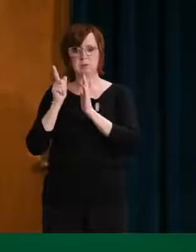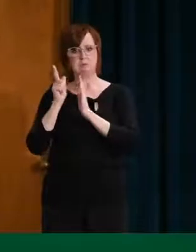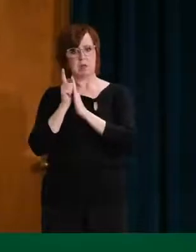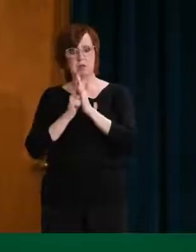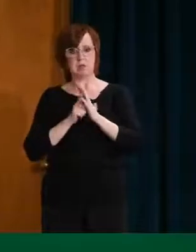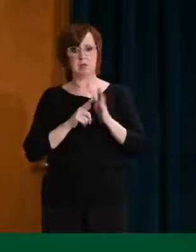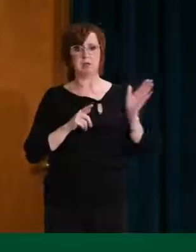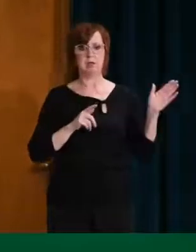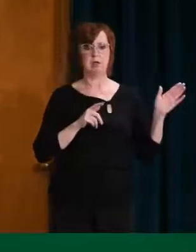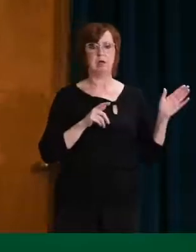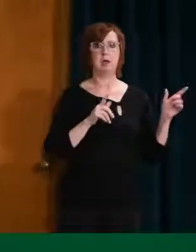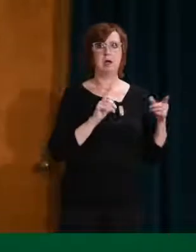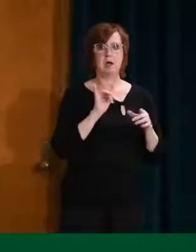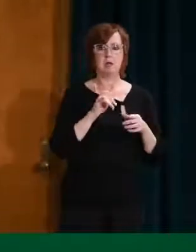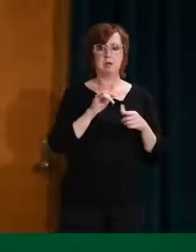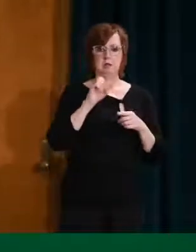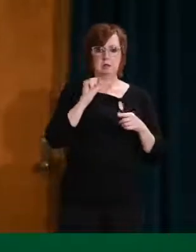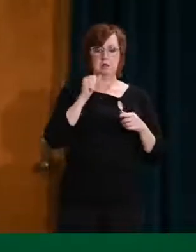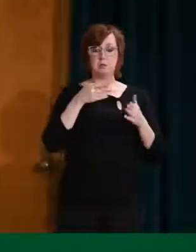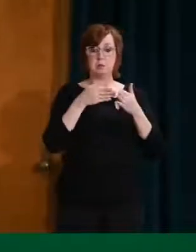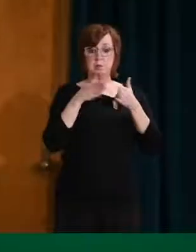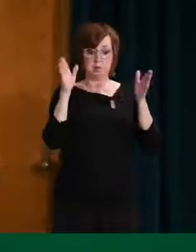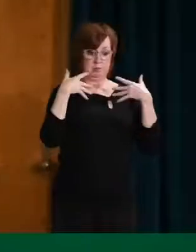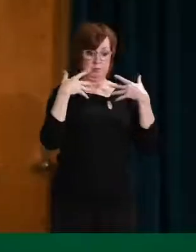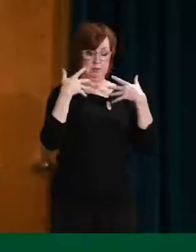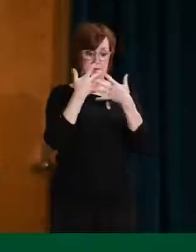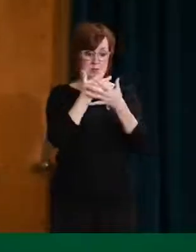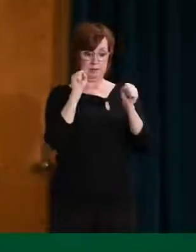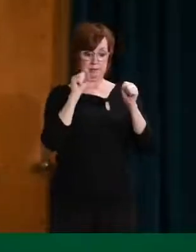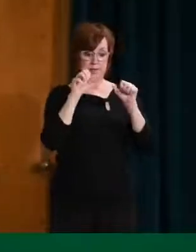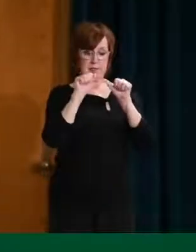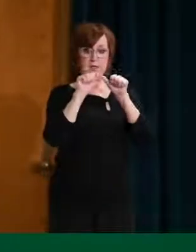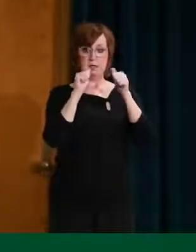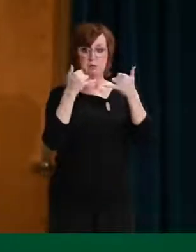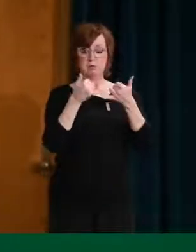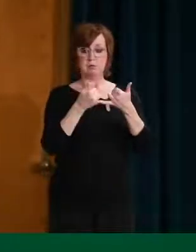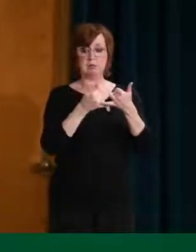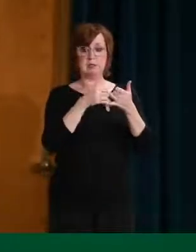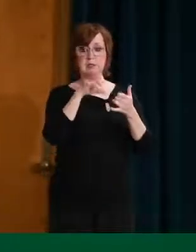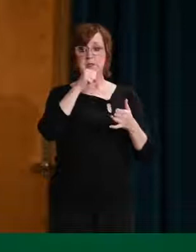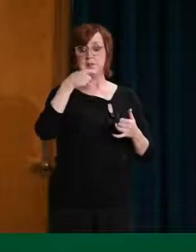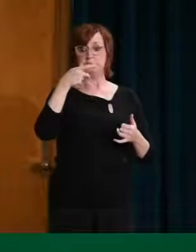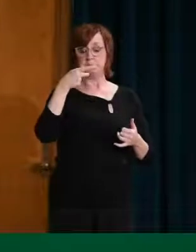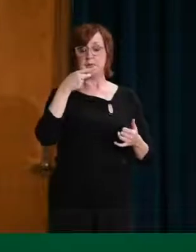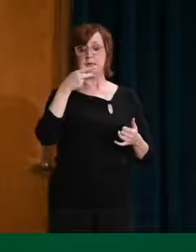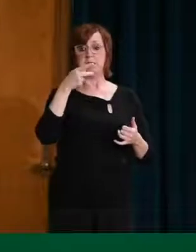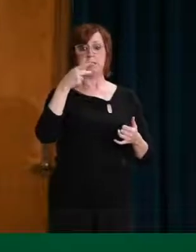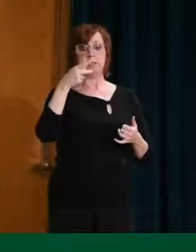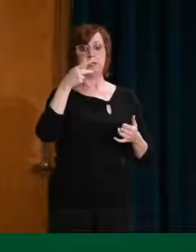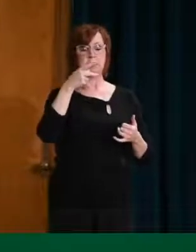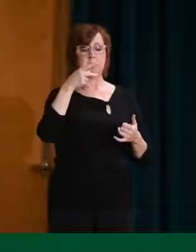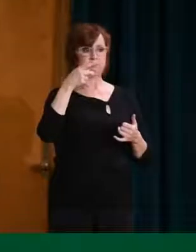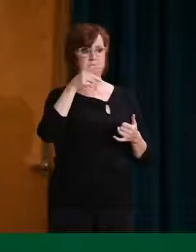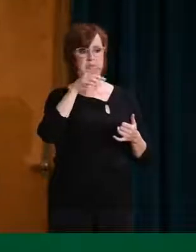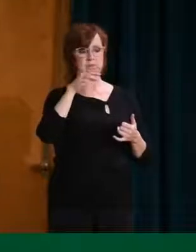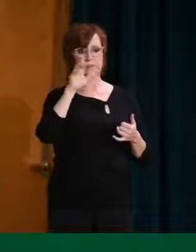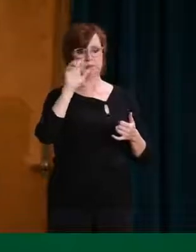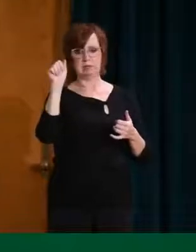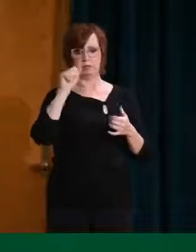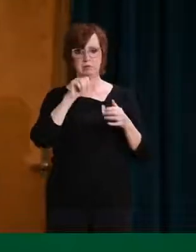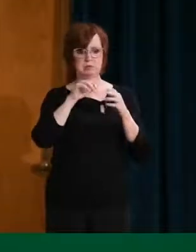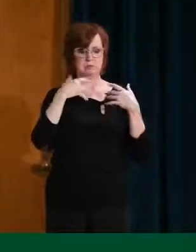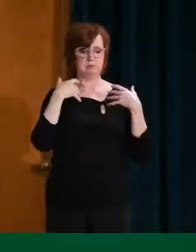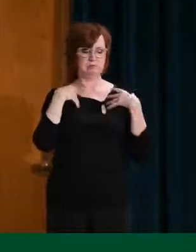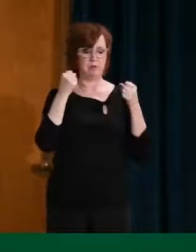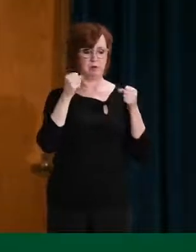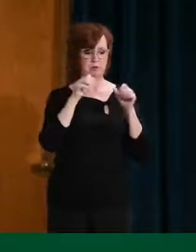the Saskatchewan Public Safety Agency is one of the entities that will do some of the triaging to actually determine if someone